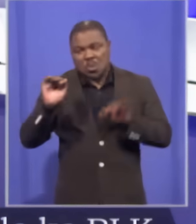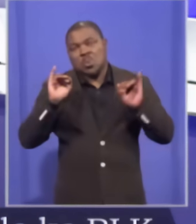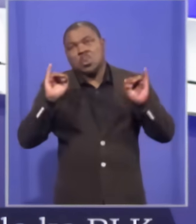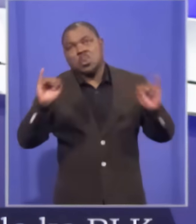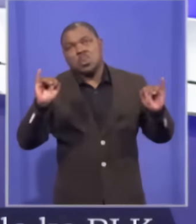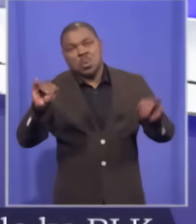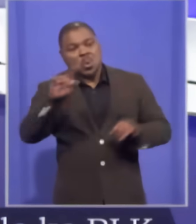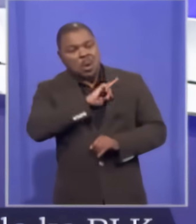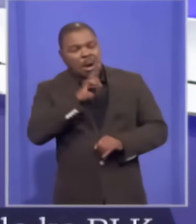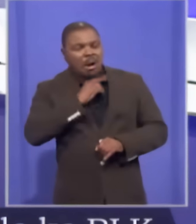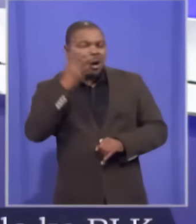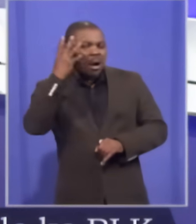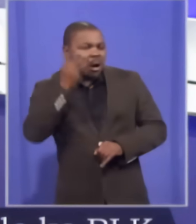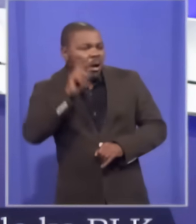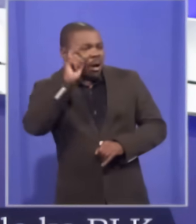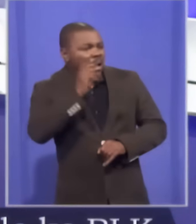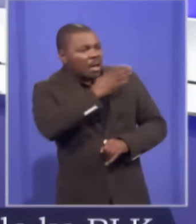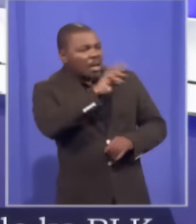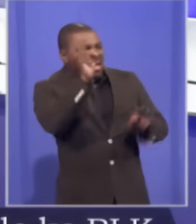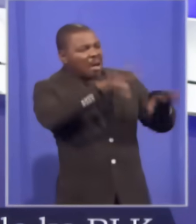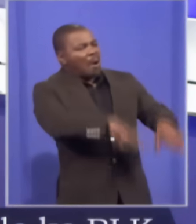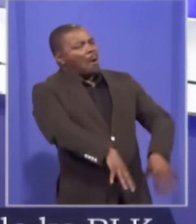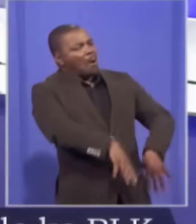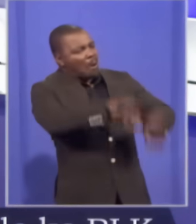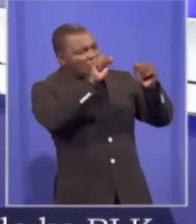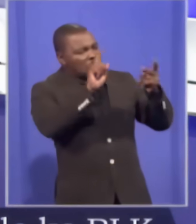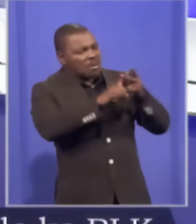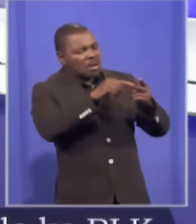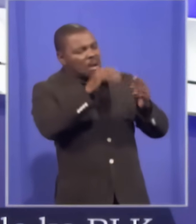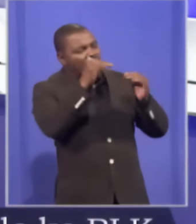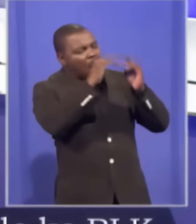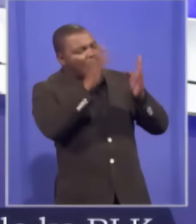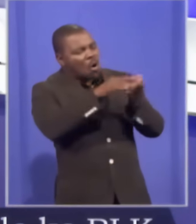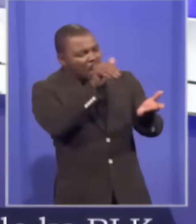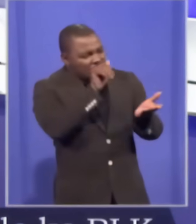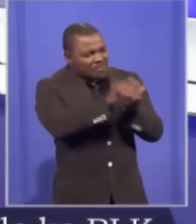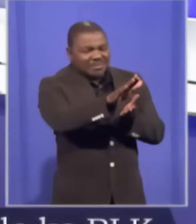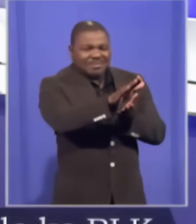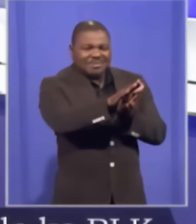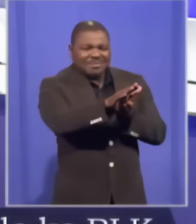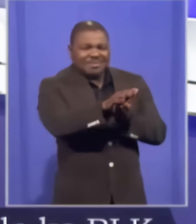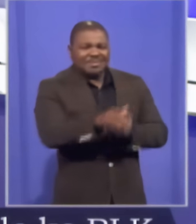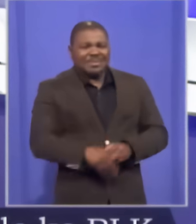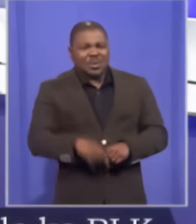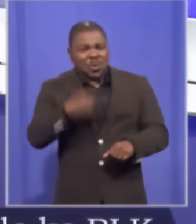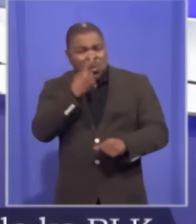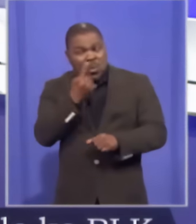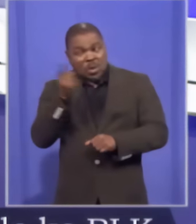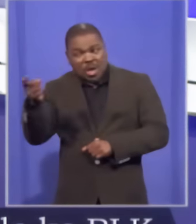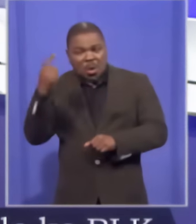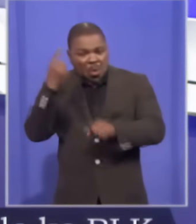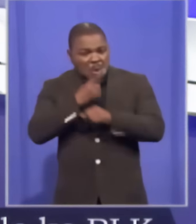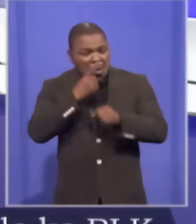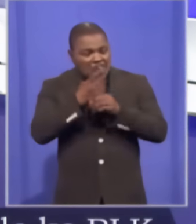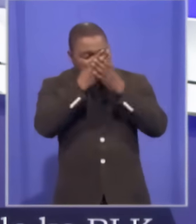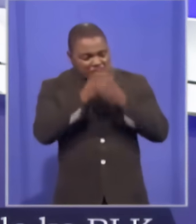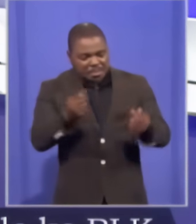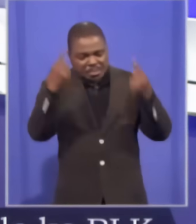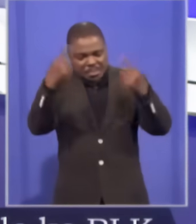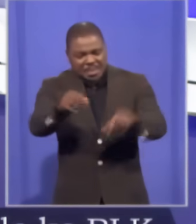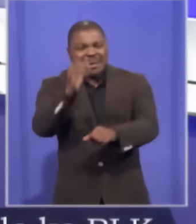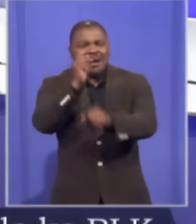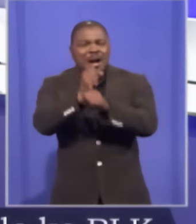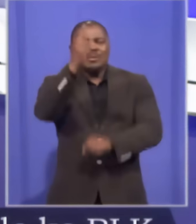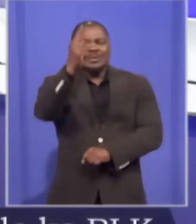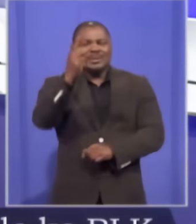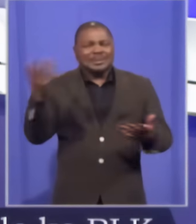ka gore bokoko ba rena ba timela mabone ba tšeelwa dintlo bjale ka gore bona ba phela ba tšhabile mo bagae ba le makoe ba ka se